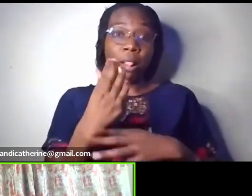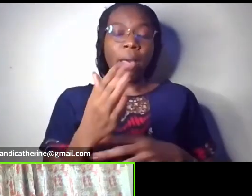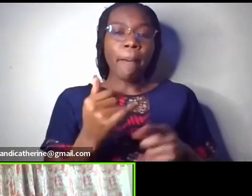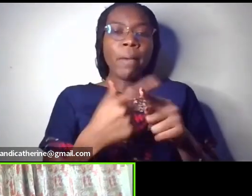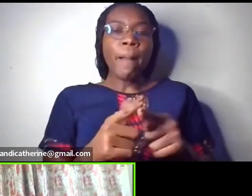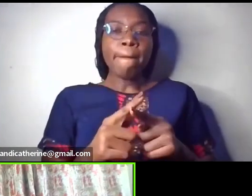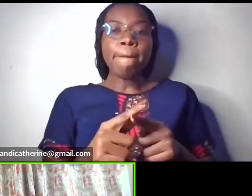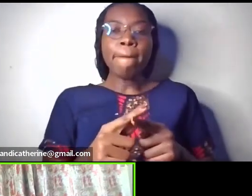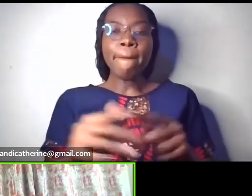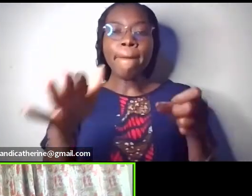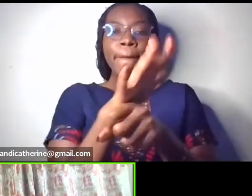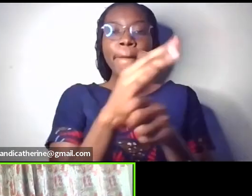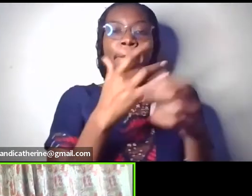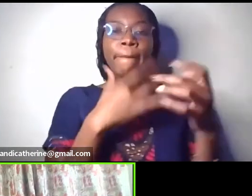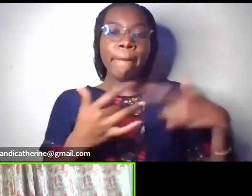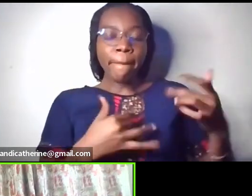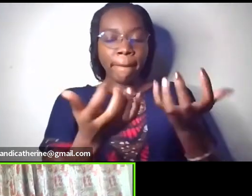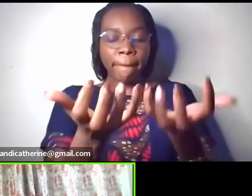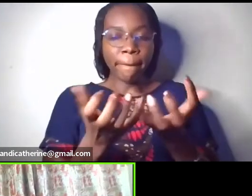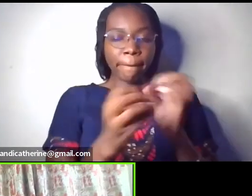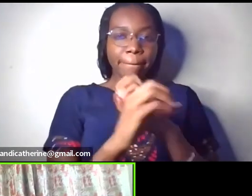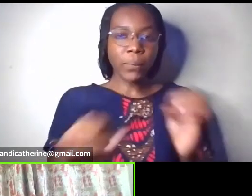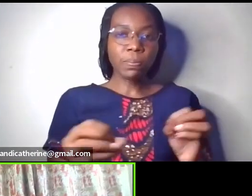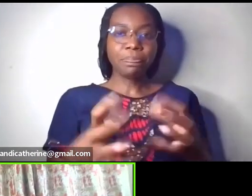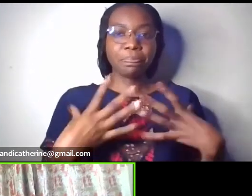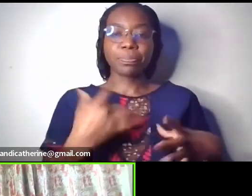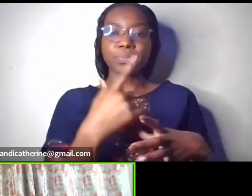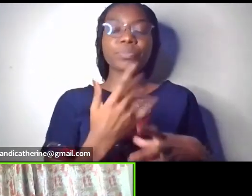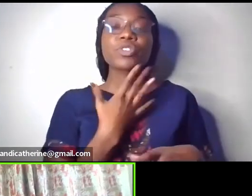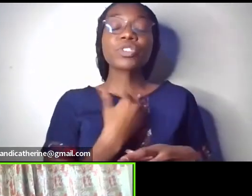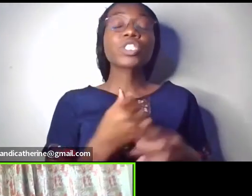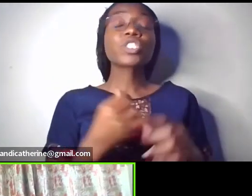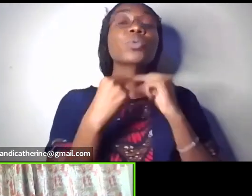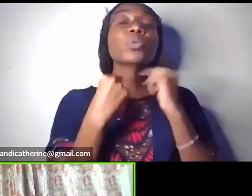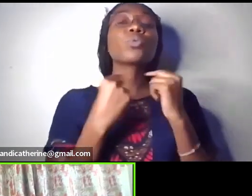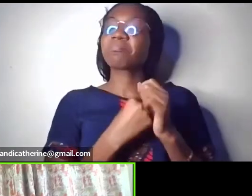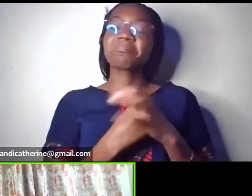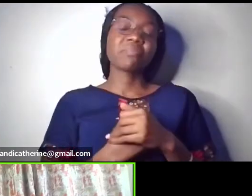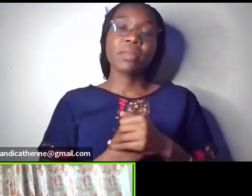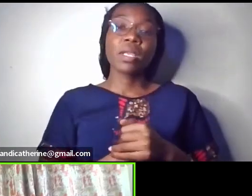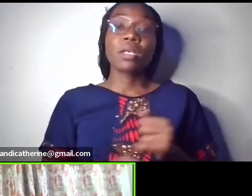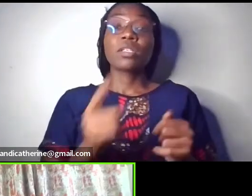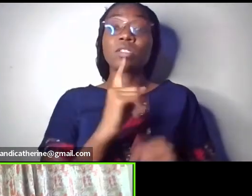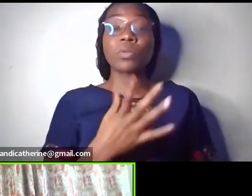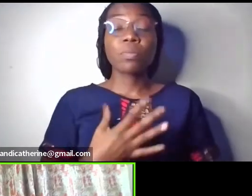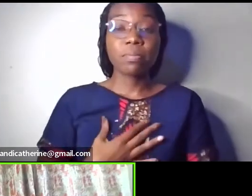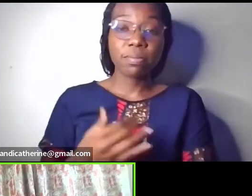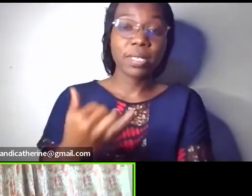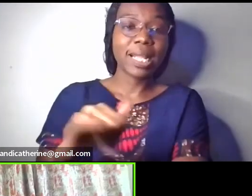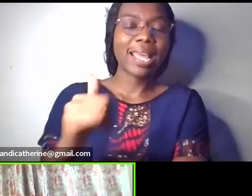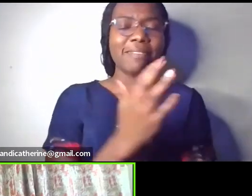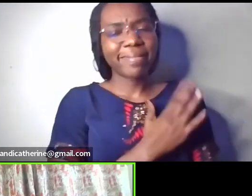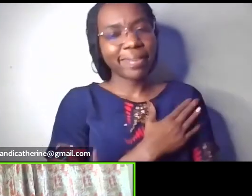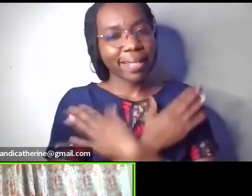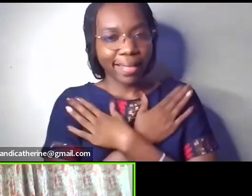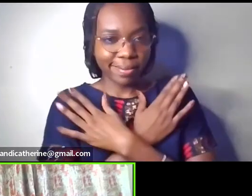many considering the demand, the number of people who are meant to host here. So of course I was able to put up my friends in these units,